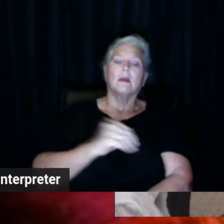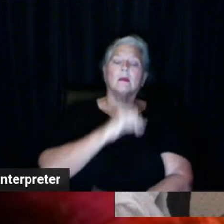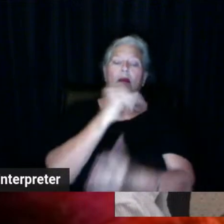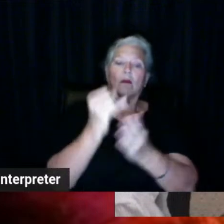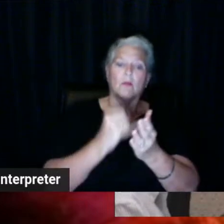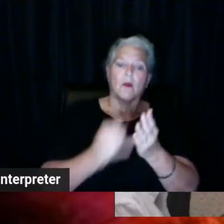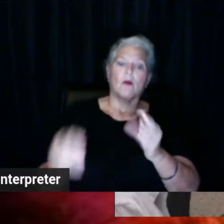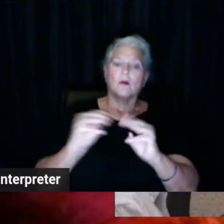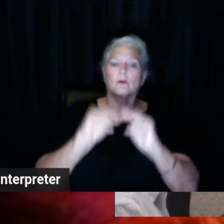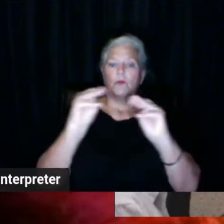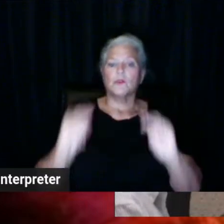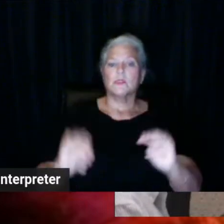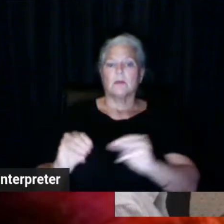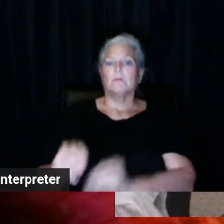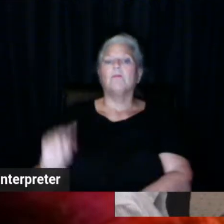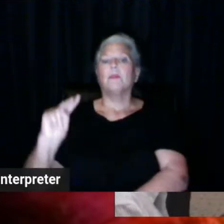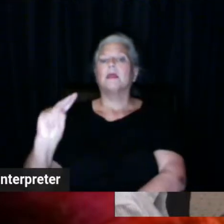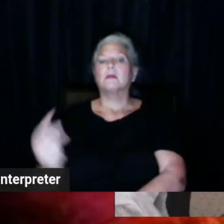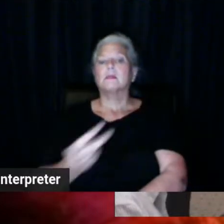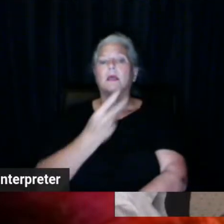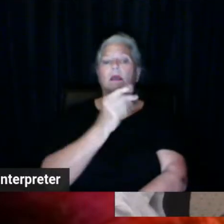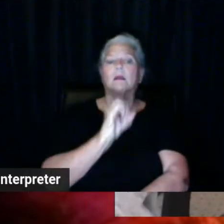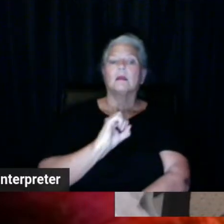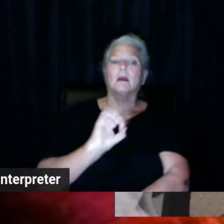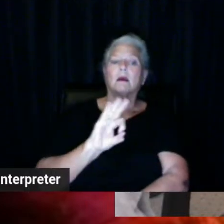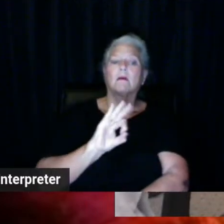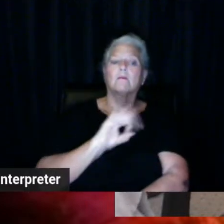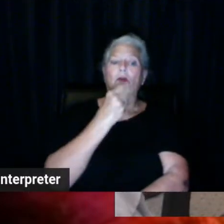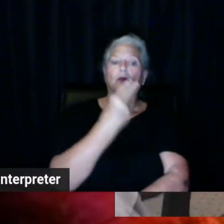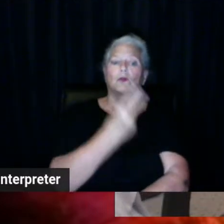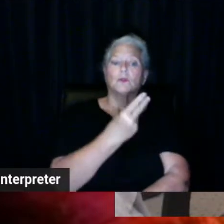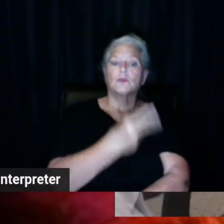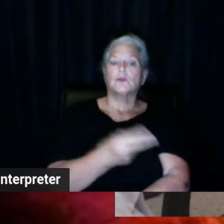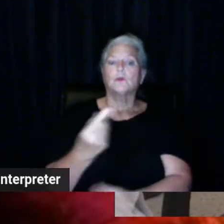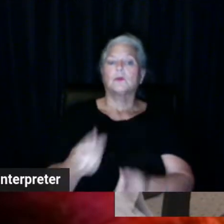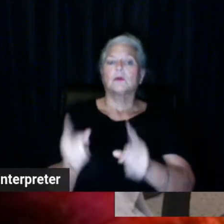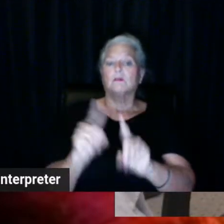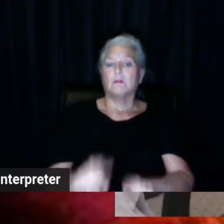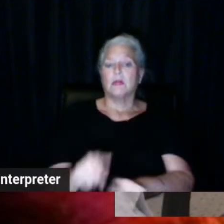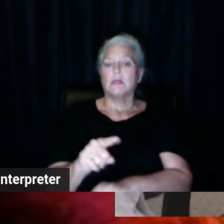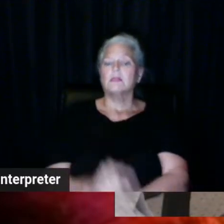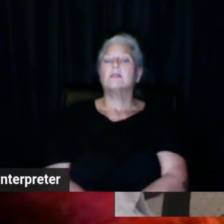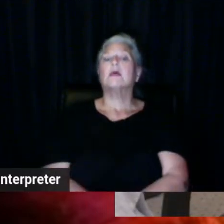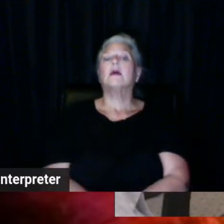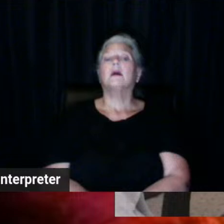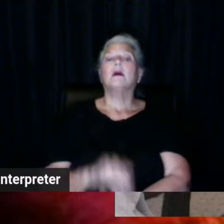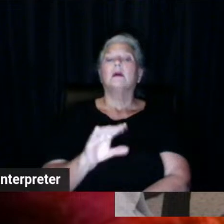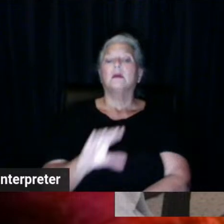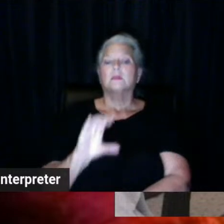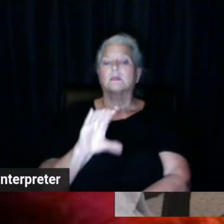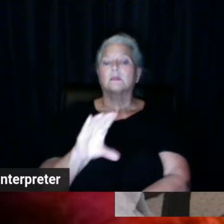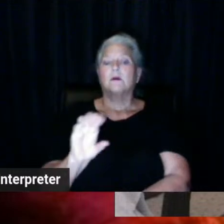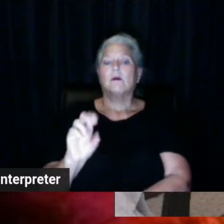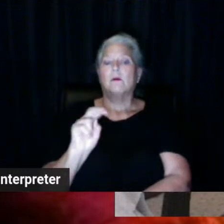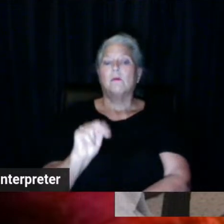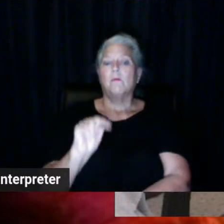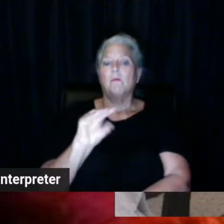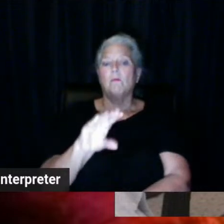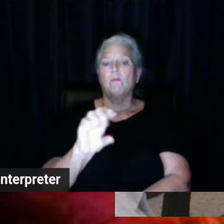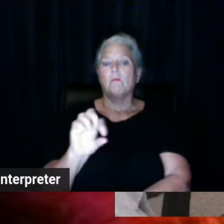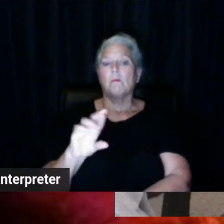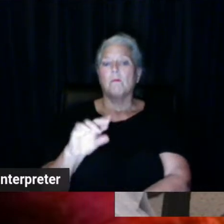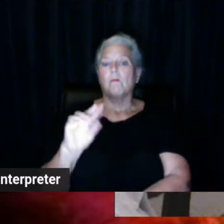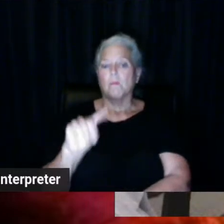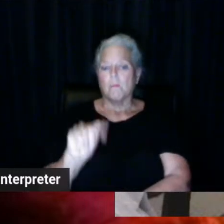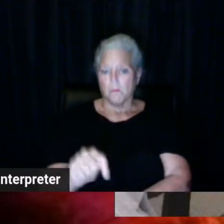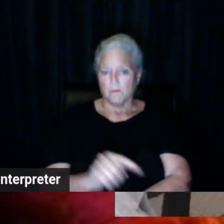two events will be the third annual family concert on September 22nd from 3 p.m. to 6 p.m. Like last year's concert,